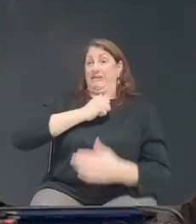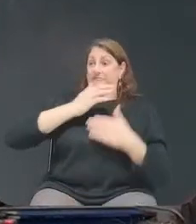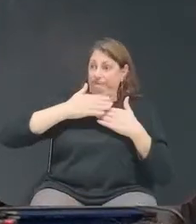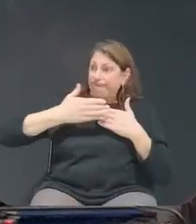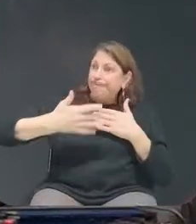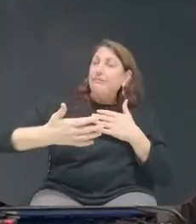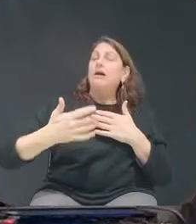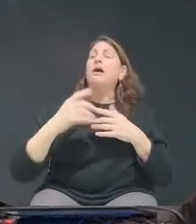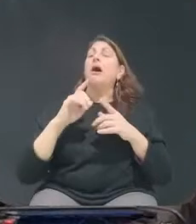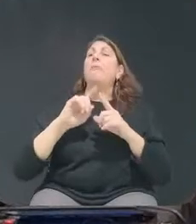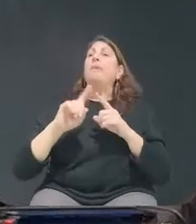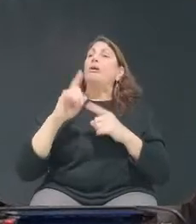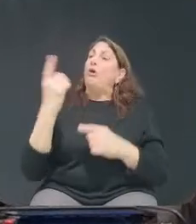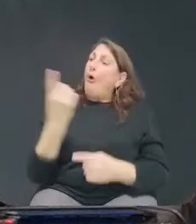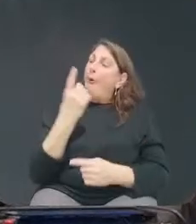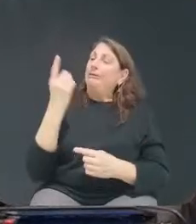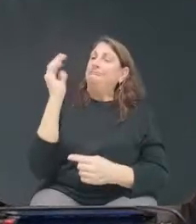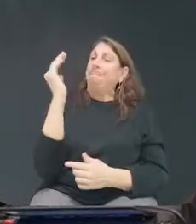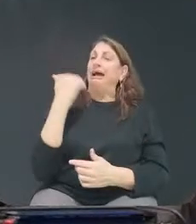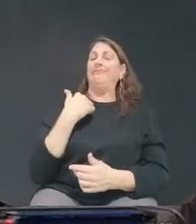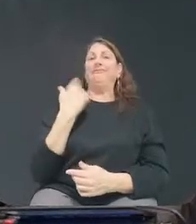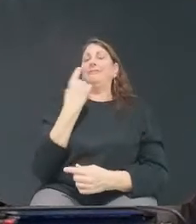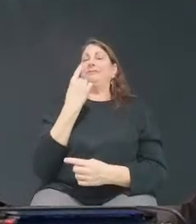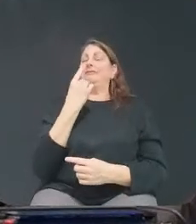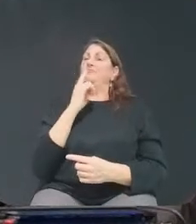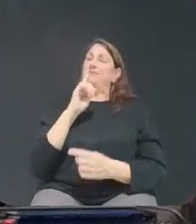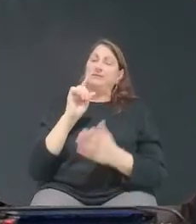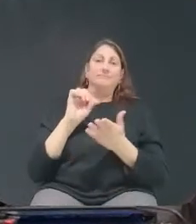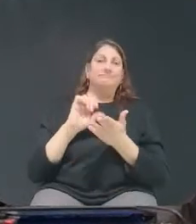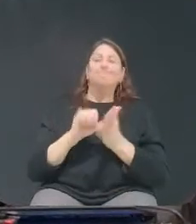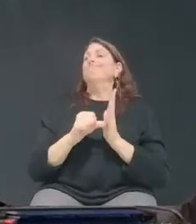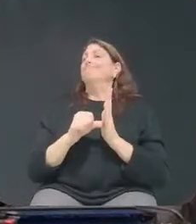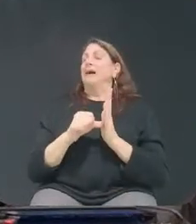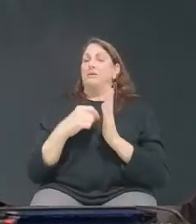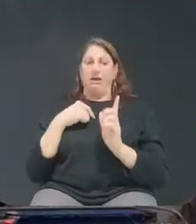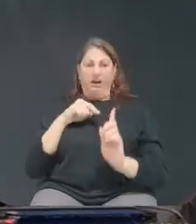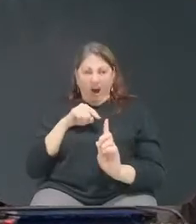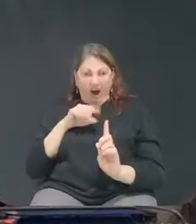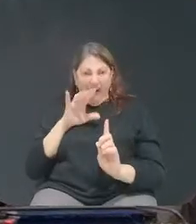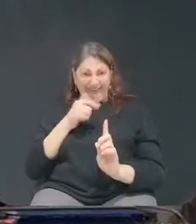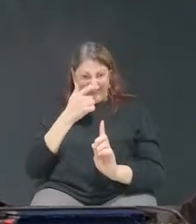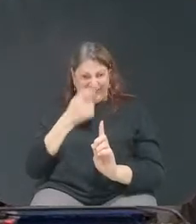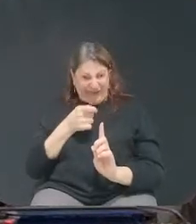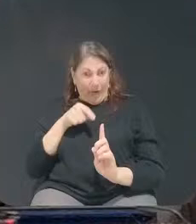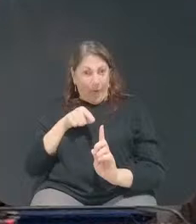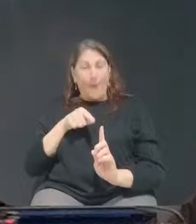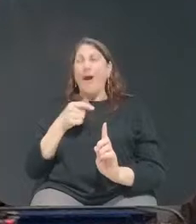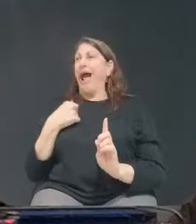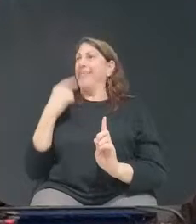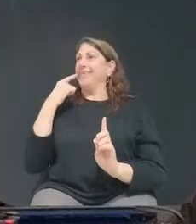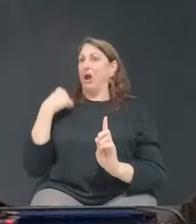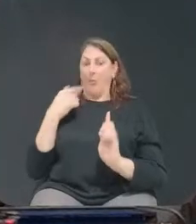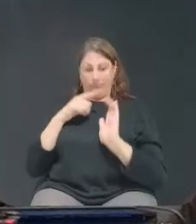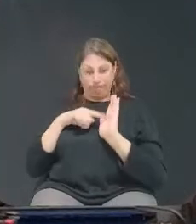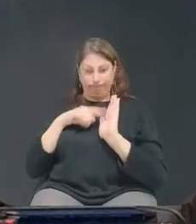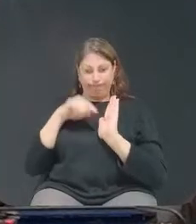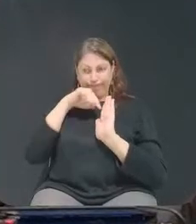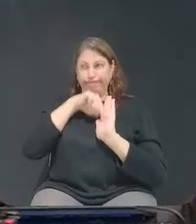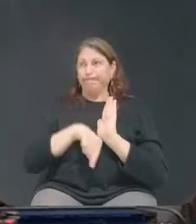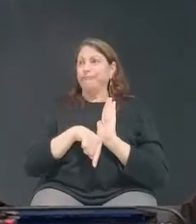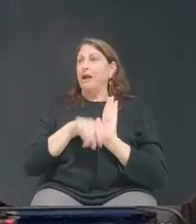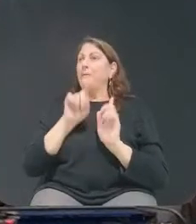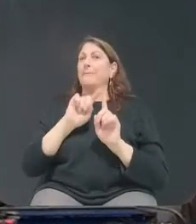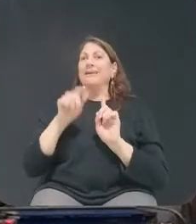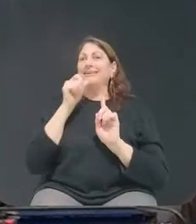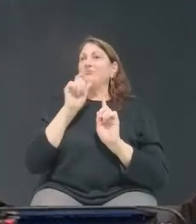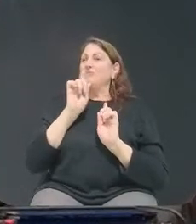and there always seems to be something that sticks out that is interesting and that maybe I want to look further into, but it doesn't quite